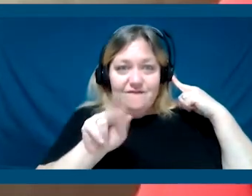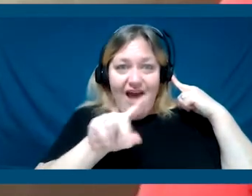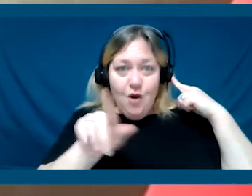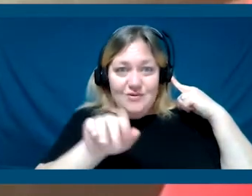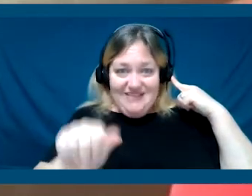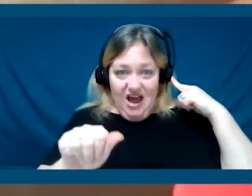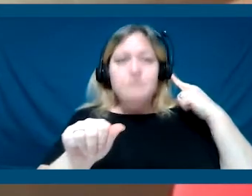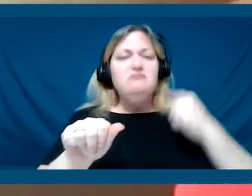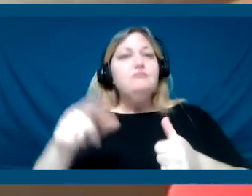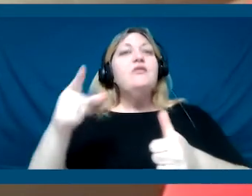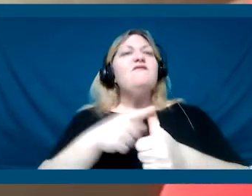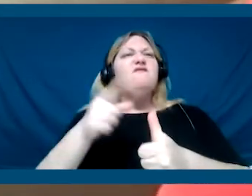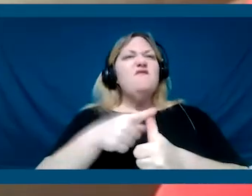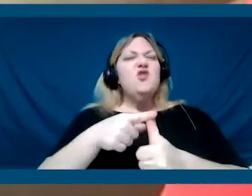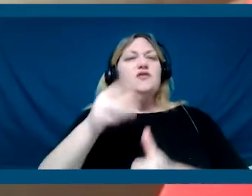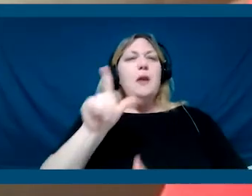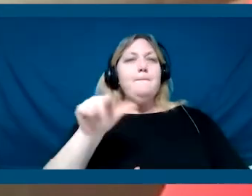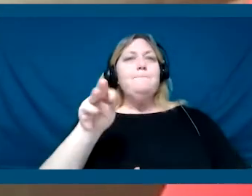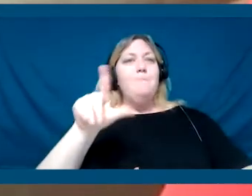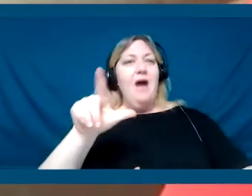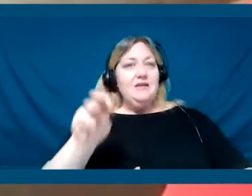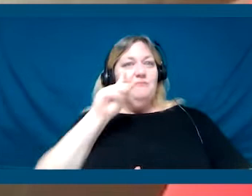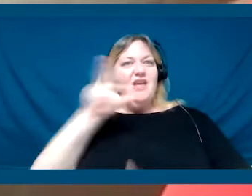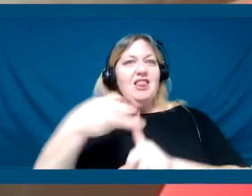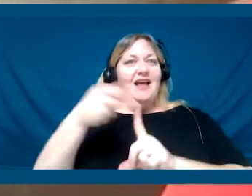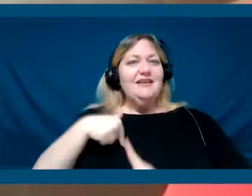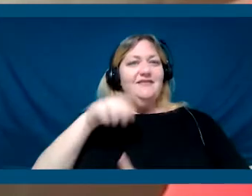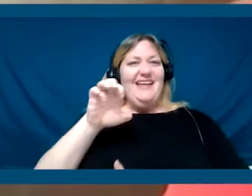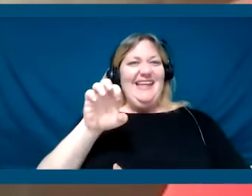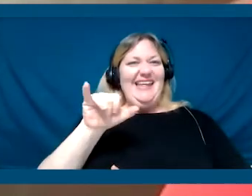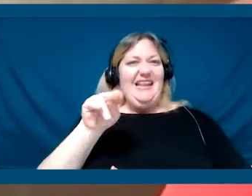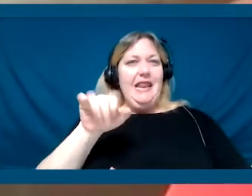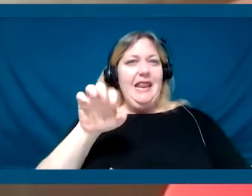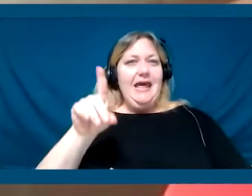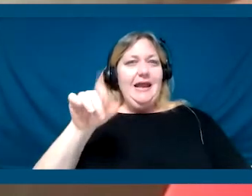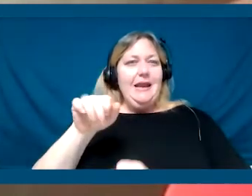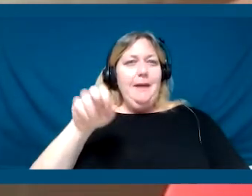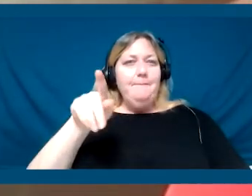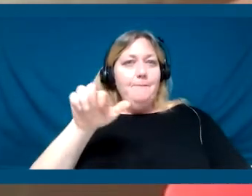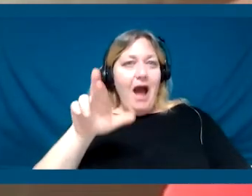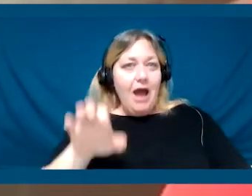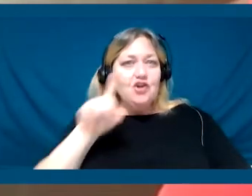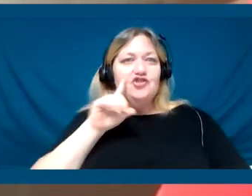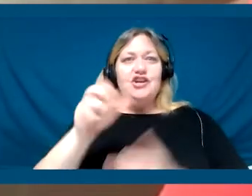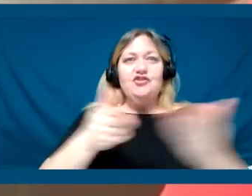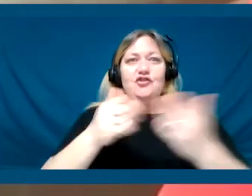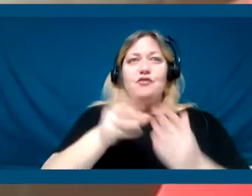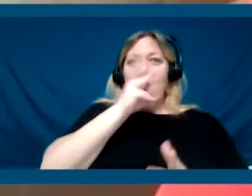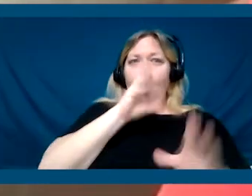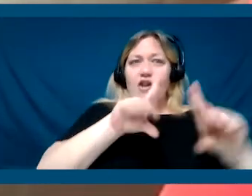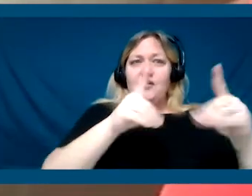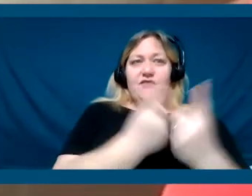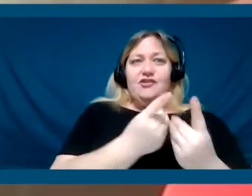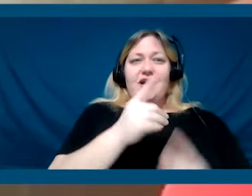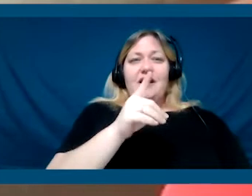Inland Empire. She serves as the director of the Western Municipal Water District Division 5.